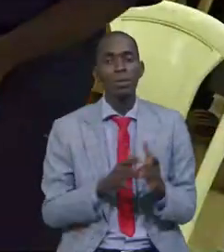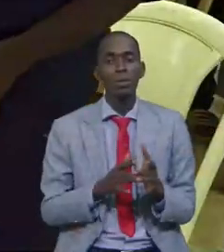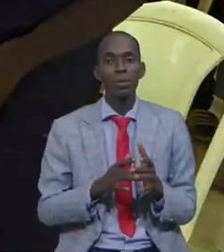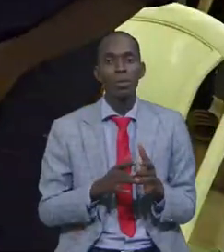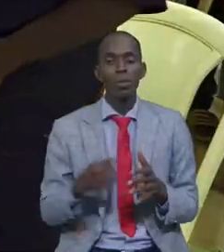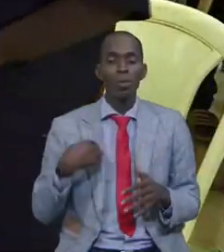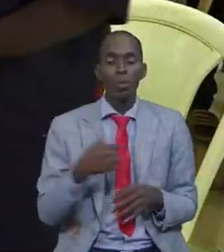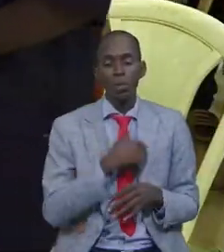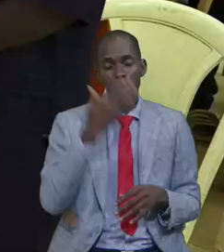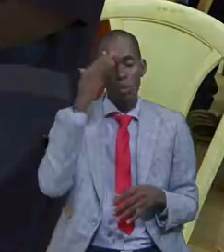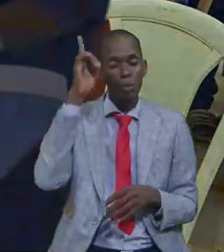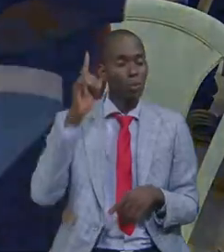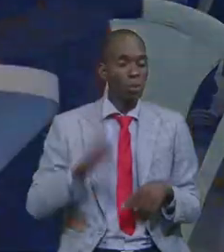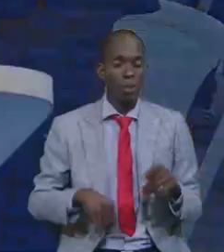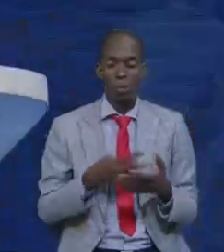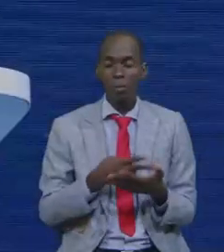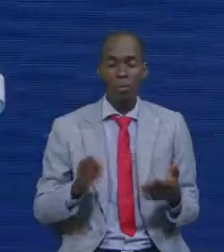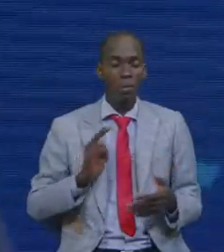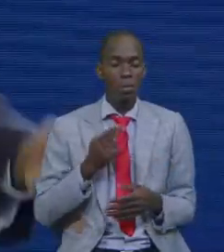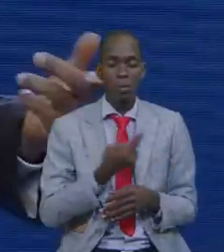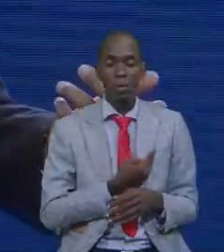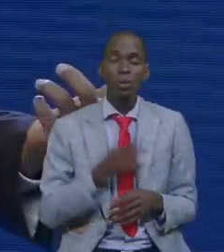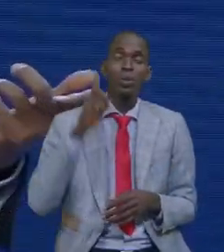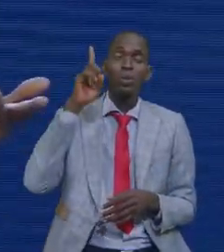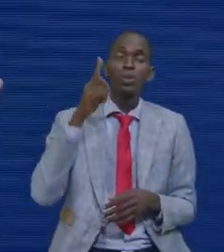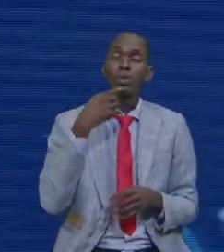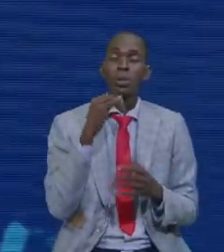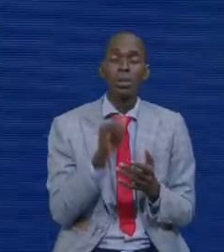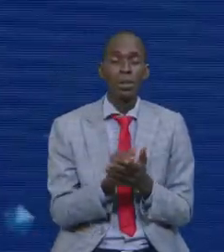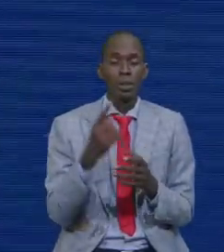you cannot fail. You said the name given